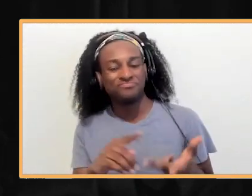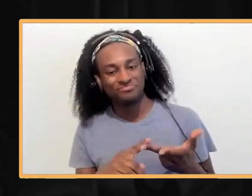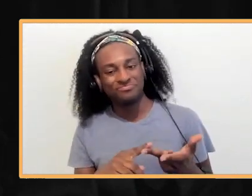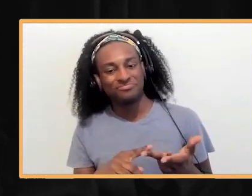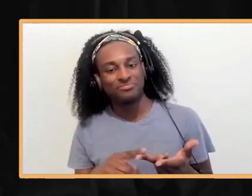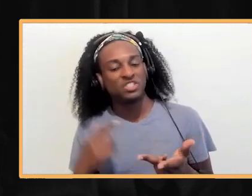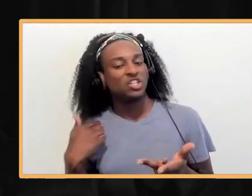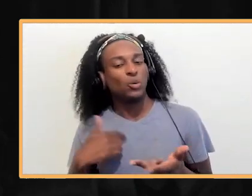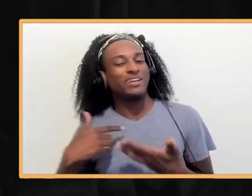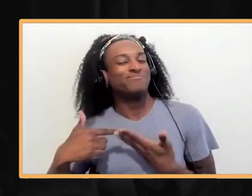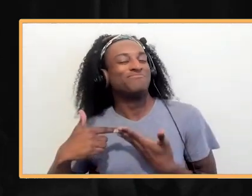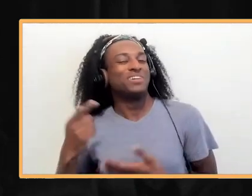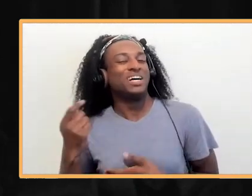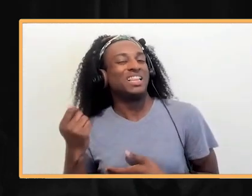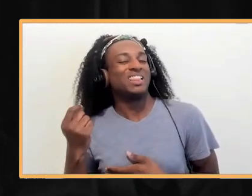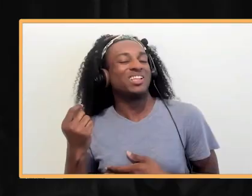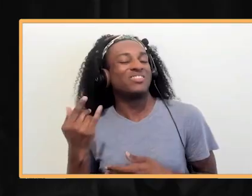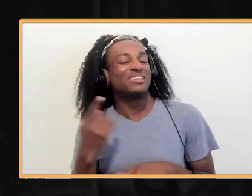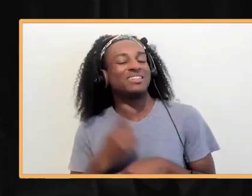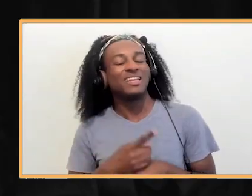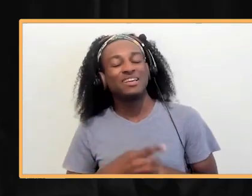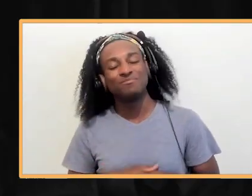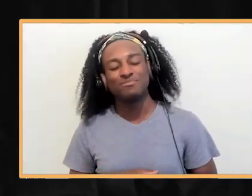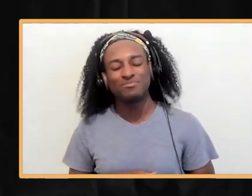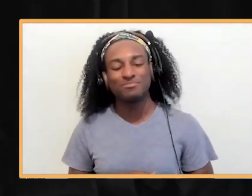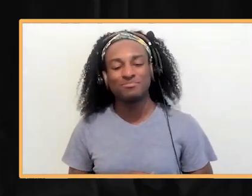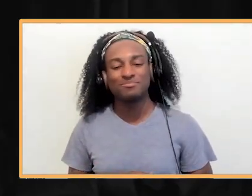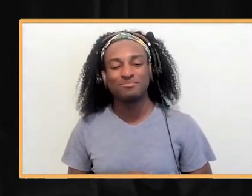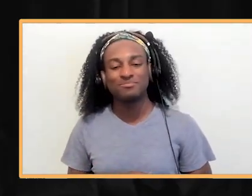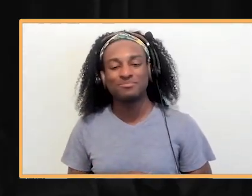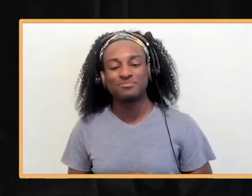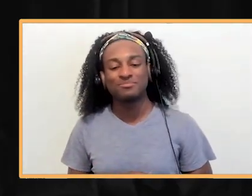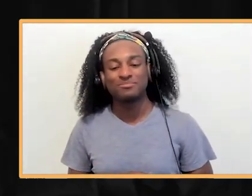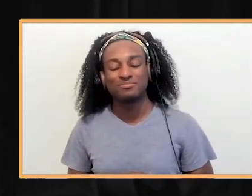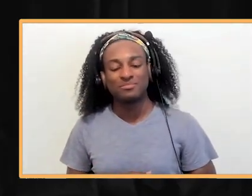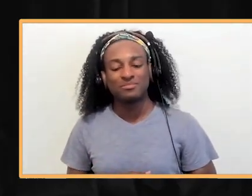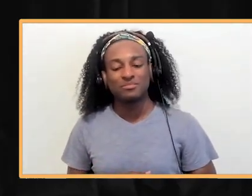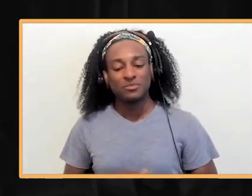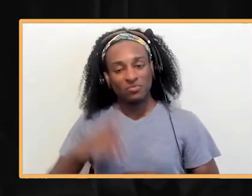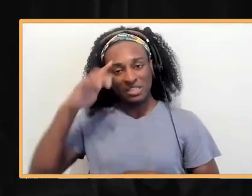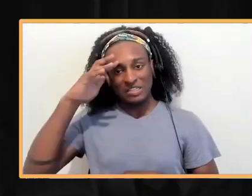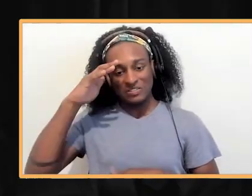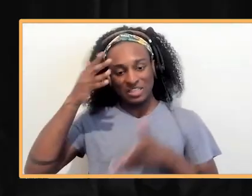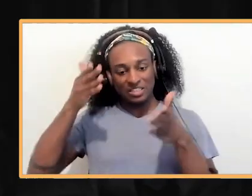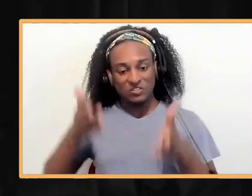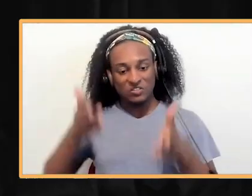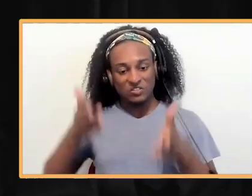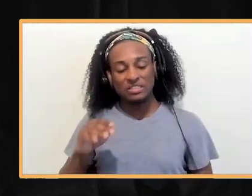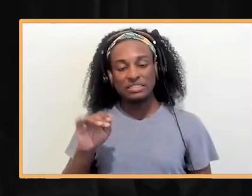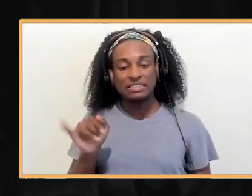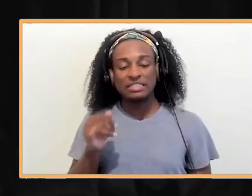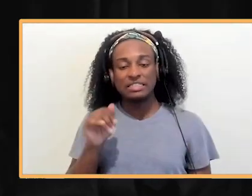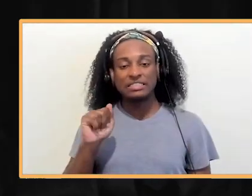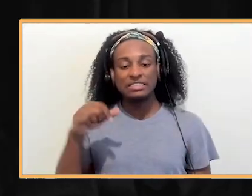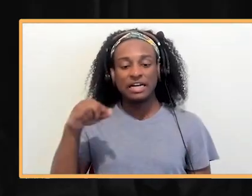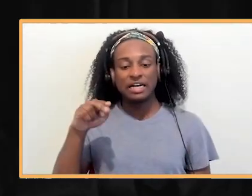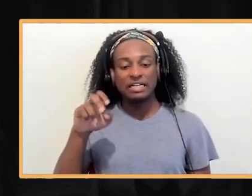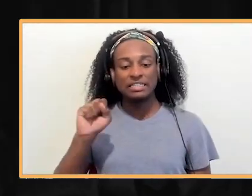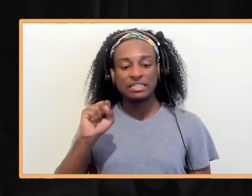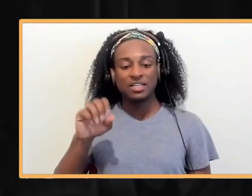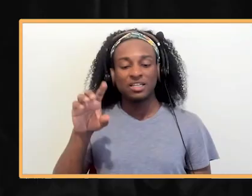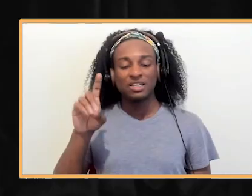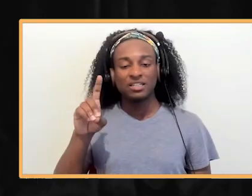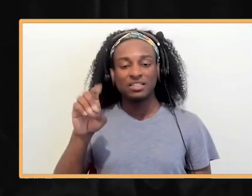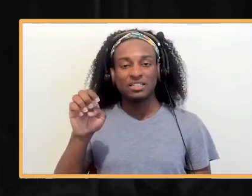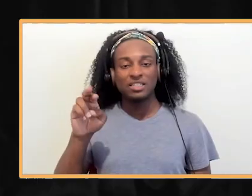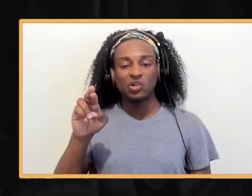early. This is, the philosopher Jacques Derrida has a really great, just go study his stuff on